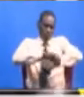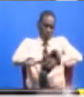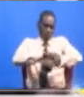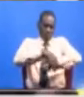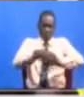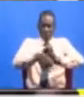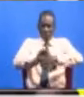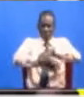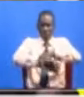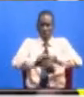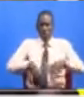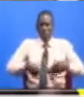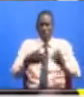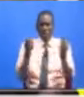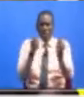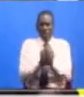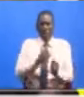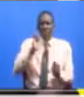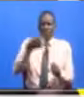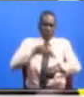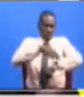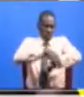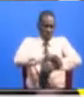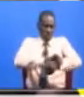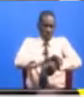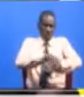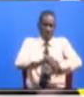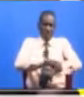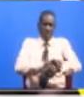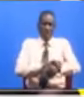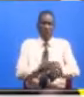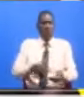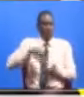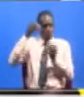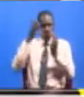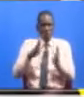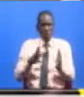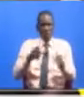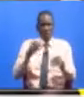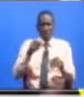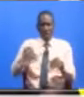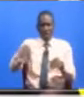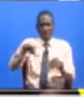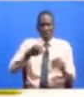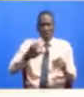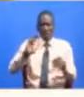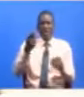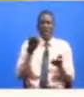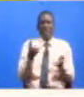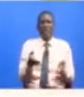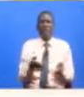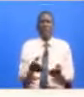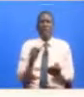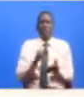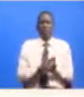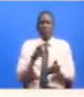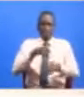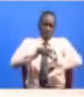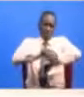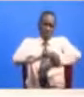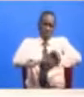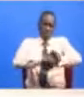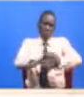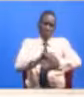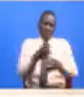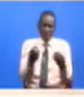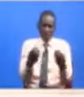be distributing 10,000 of these wristbands to students around Kenya. So this wristband is